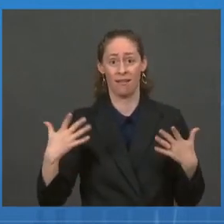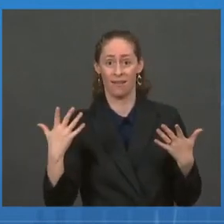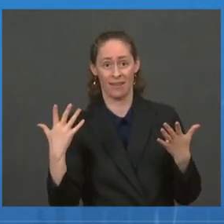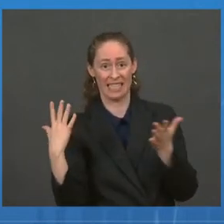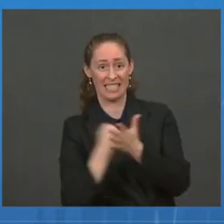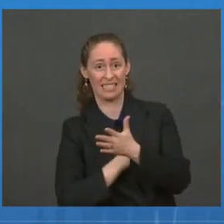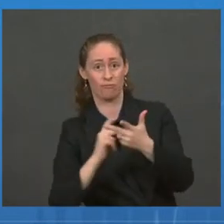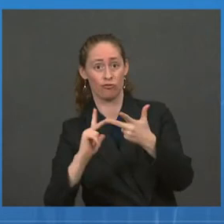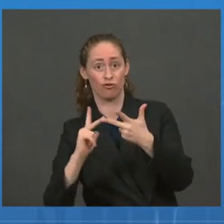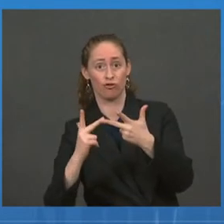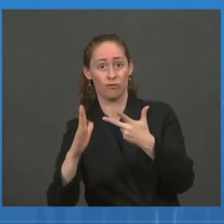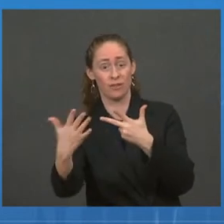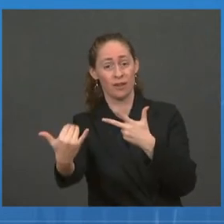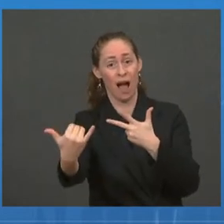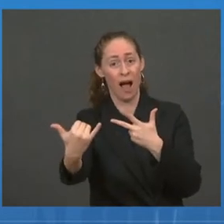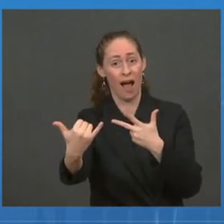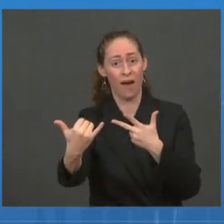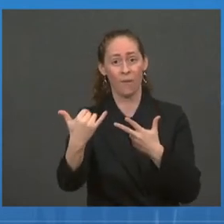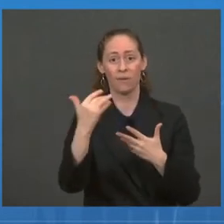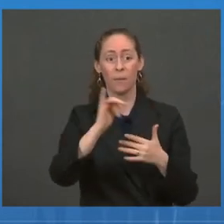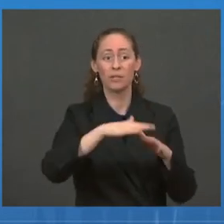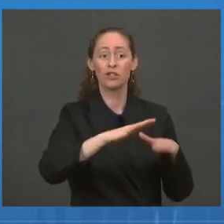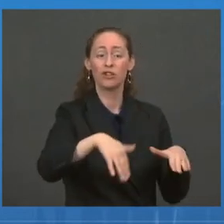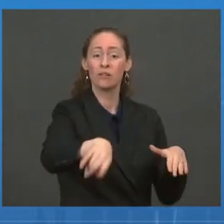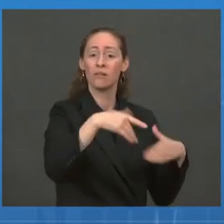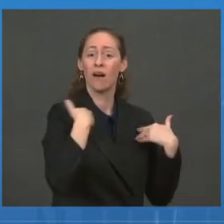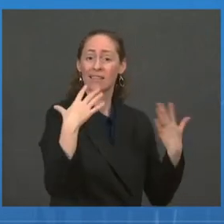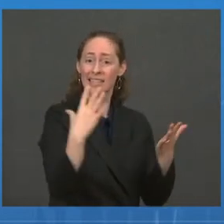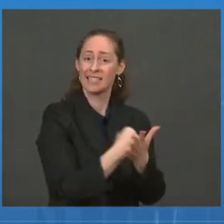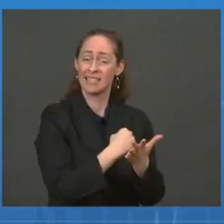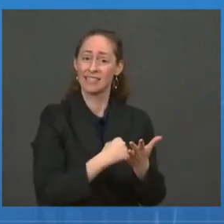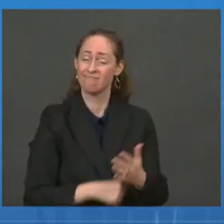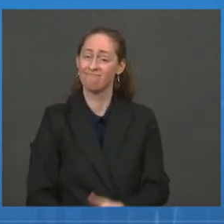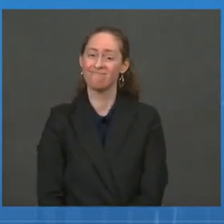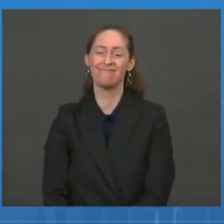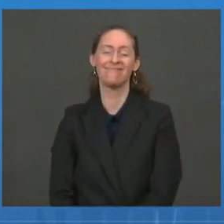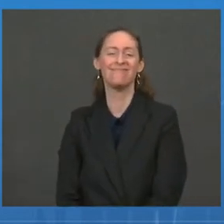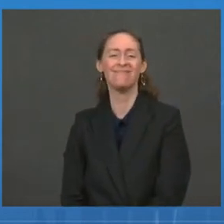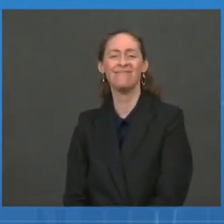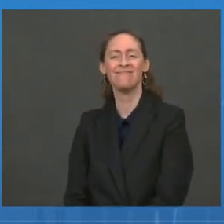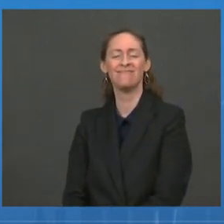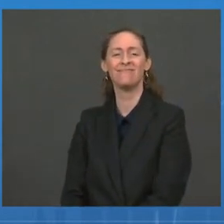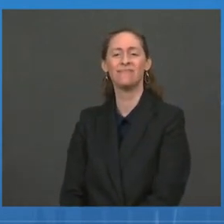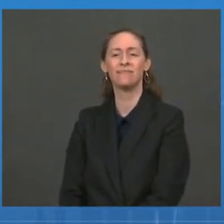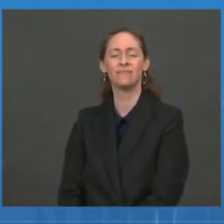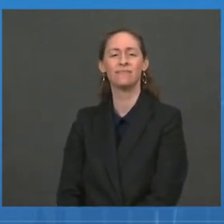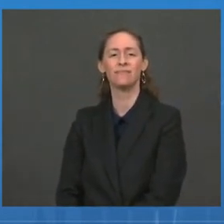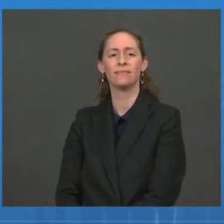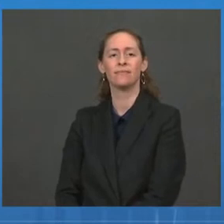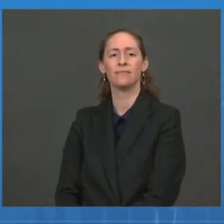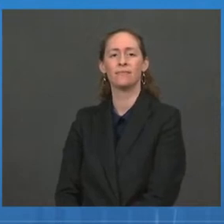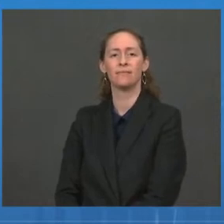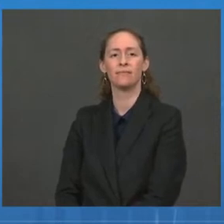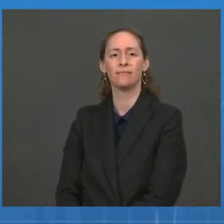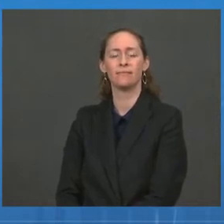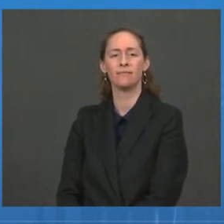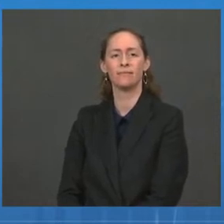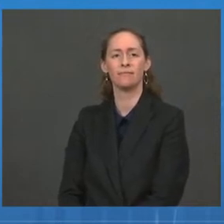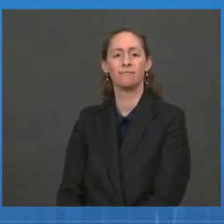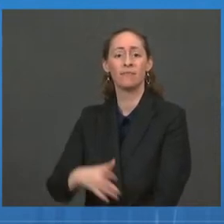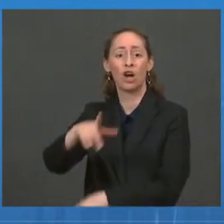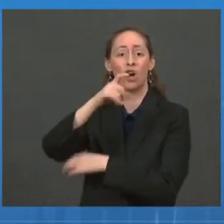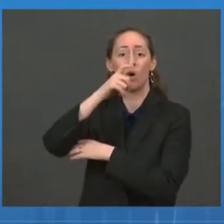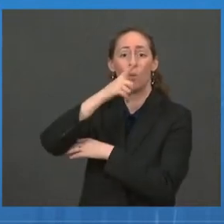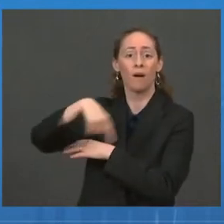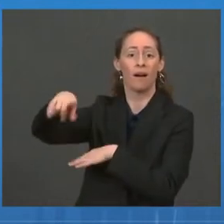for those who adults who yet to get vaccinated for them to get their first and second shots so operationally want to make sure that people are doing